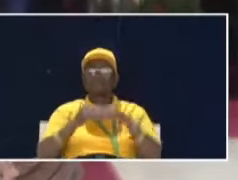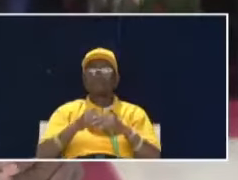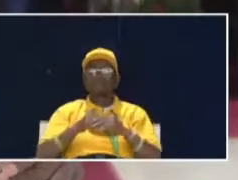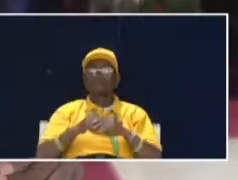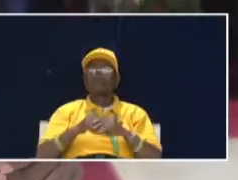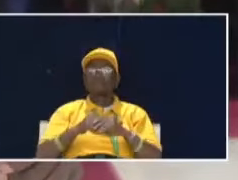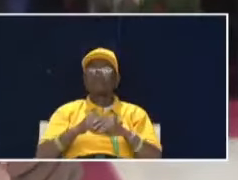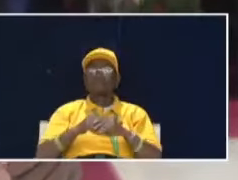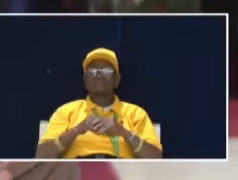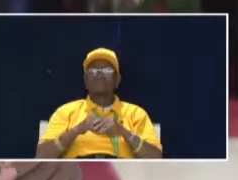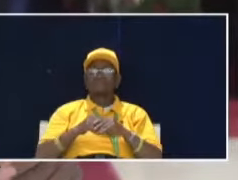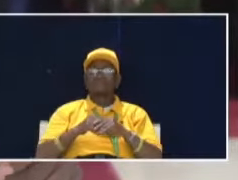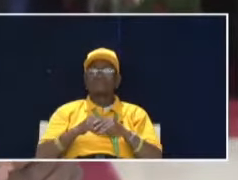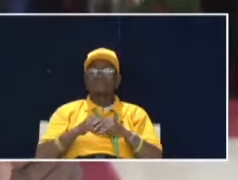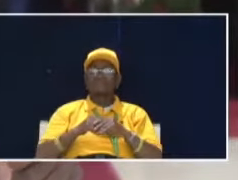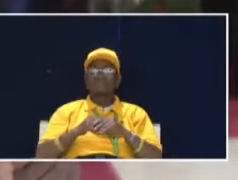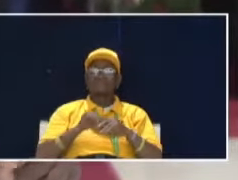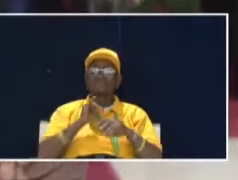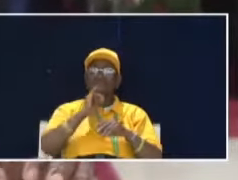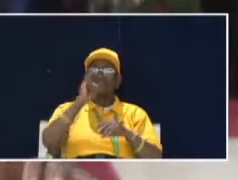It says, everyone.